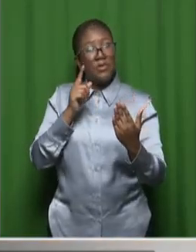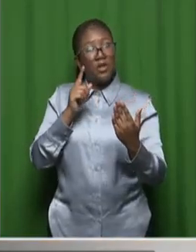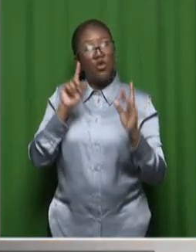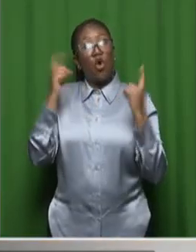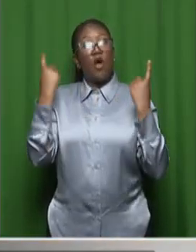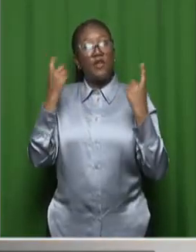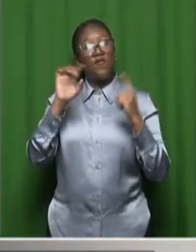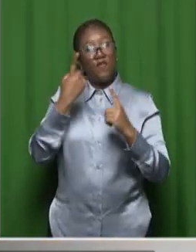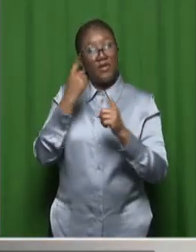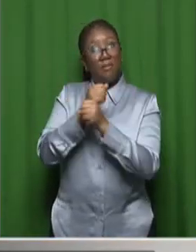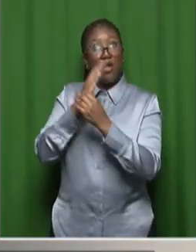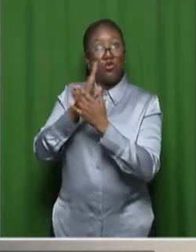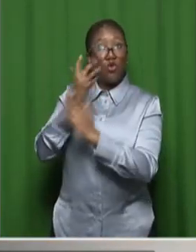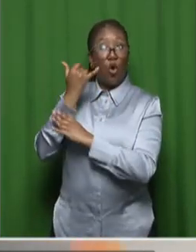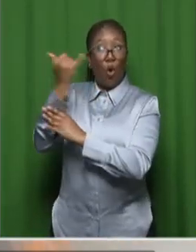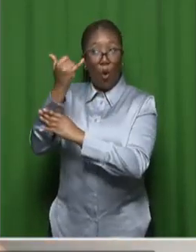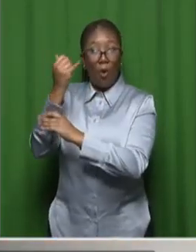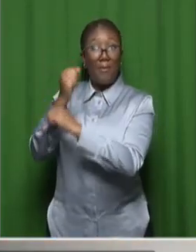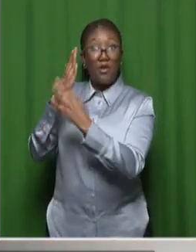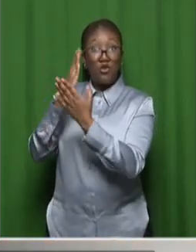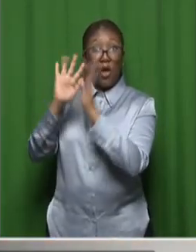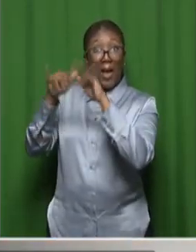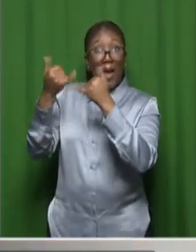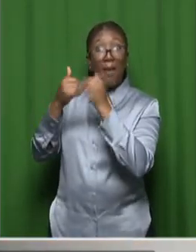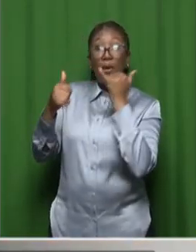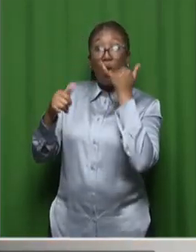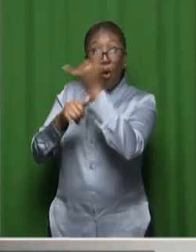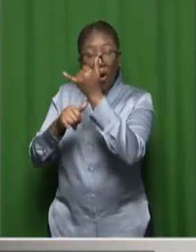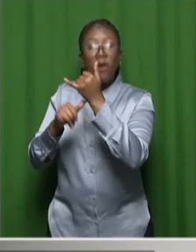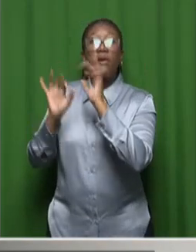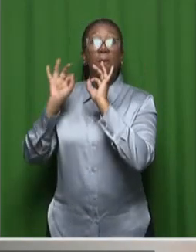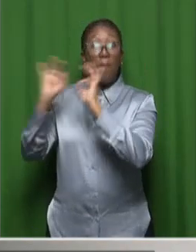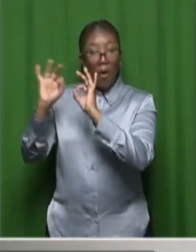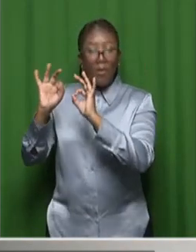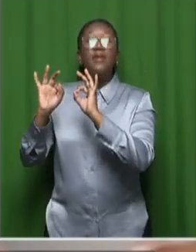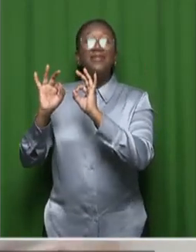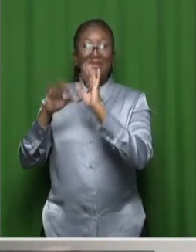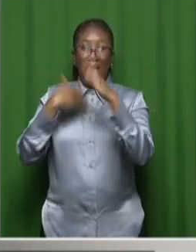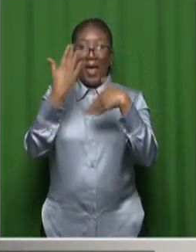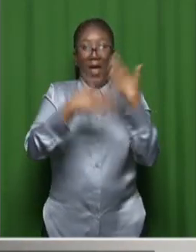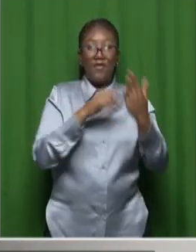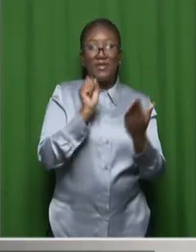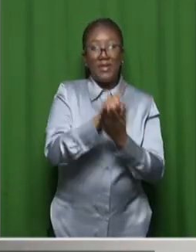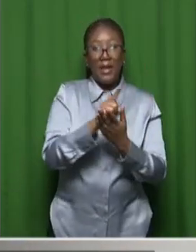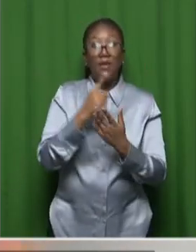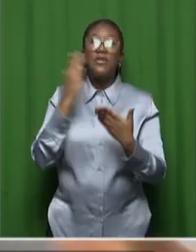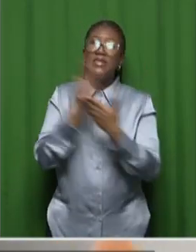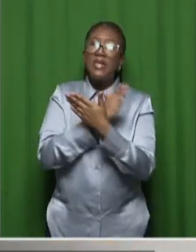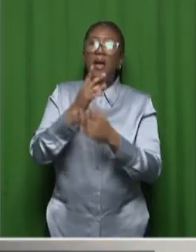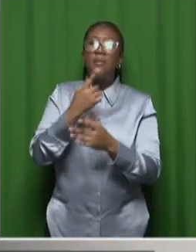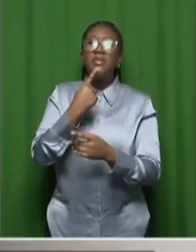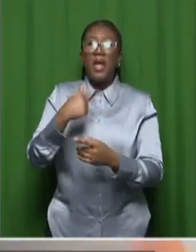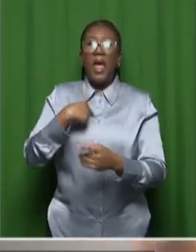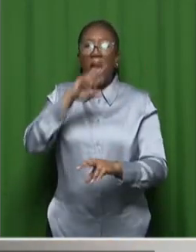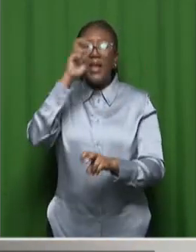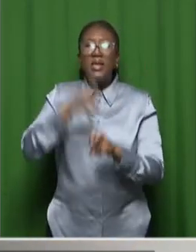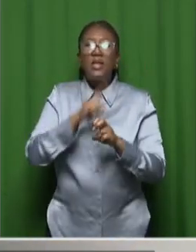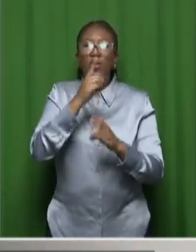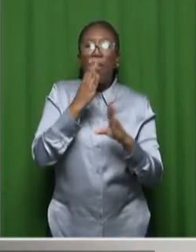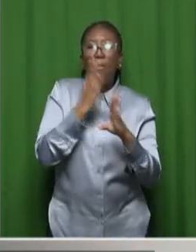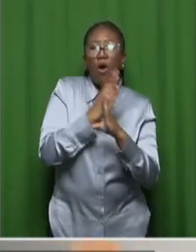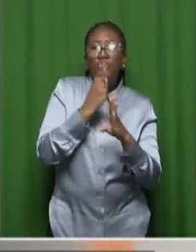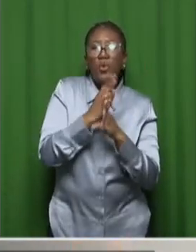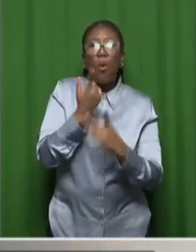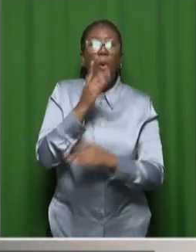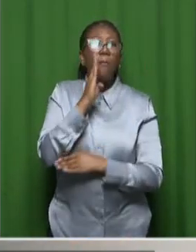share those information, right? Because many organizations won't directly and saying, hey, Lisa, I need your password or I need your email address and your